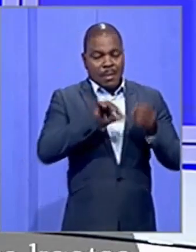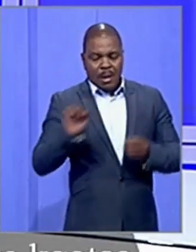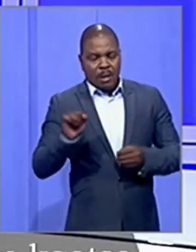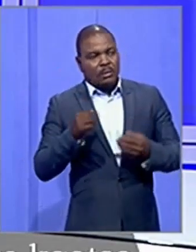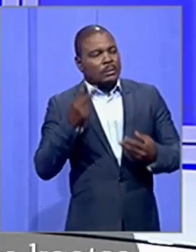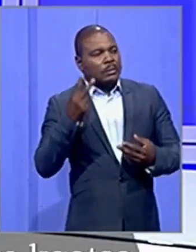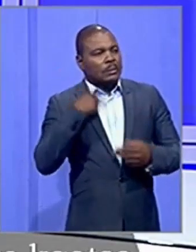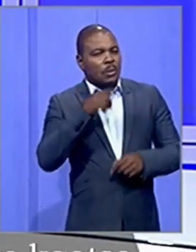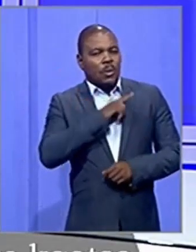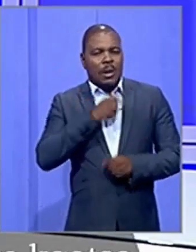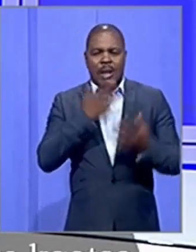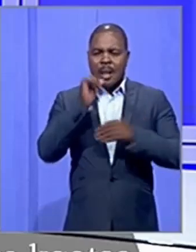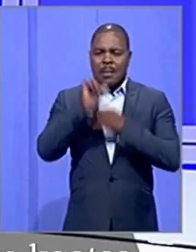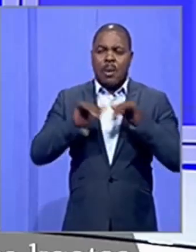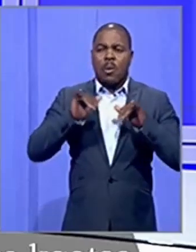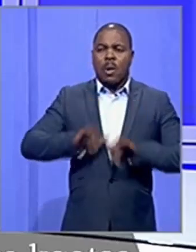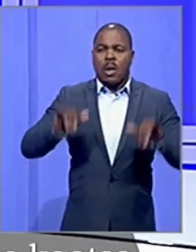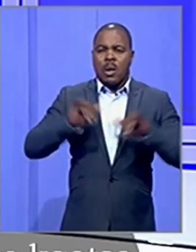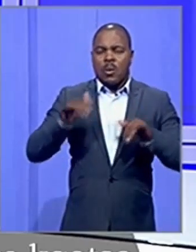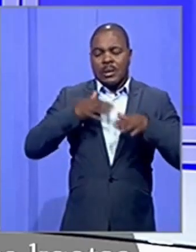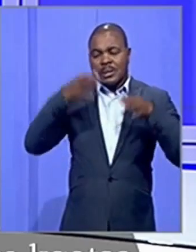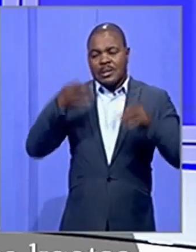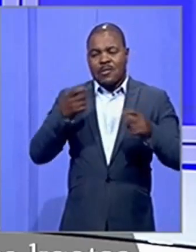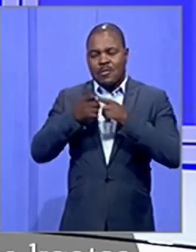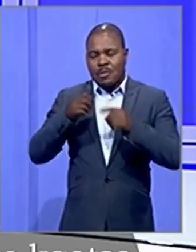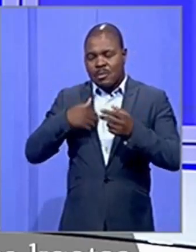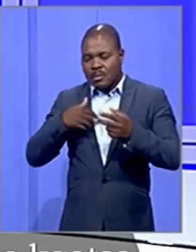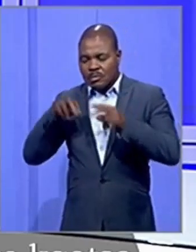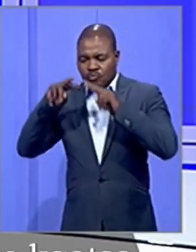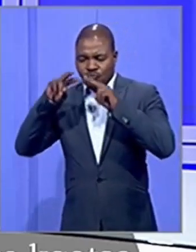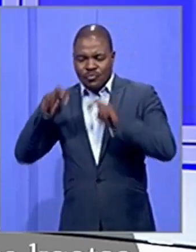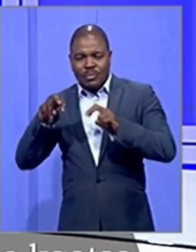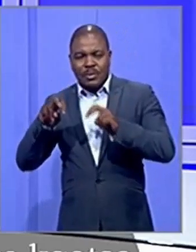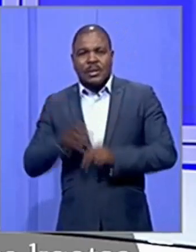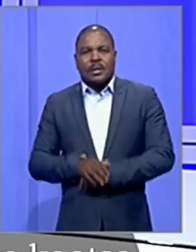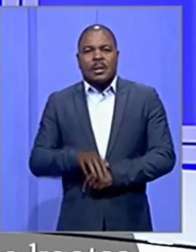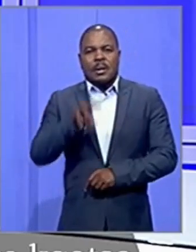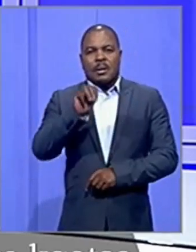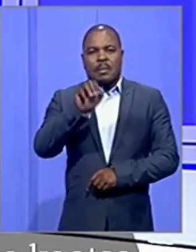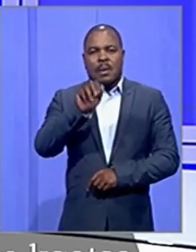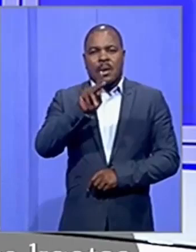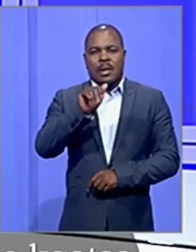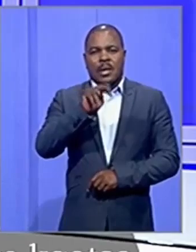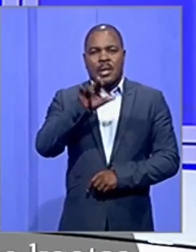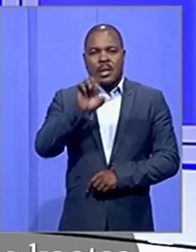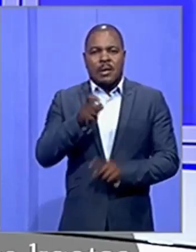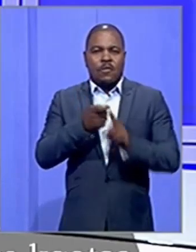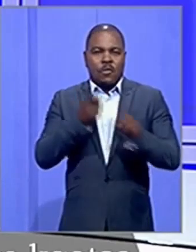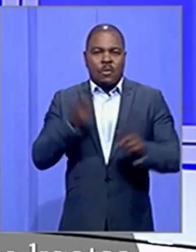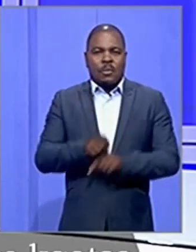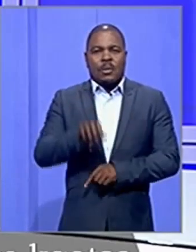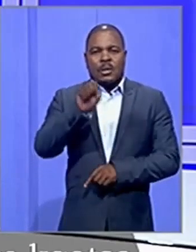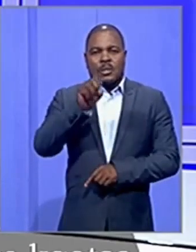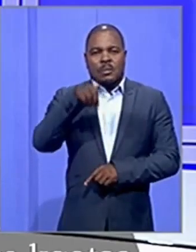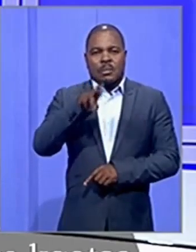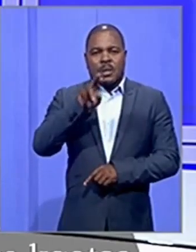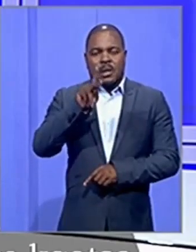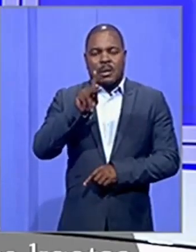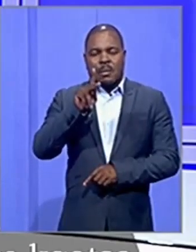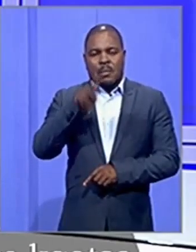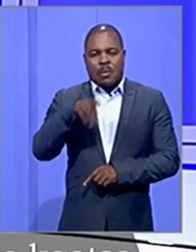dikgwedi tse 9 kaofela le emetse sephetho sa diforensiki. Butinyana Makinye wa Springbok Pane haufi le Lichtenburg o ile